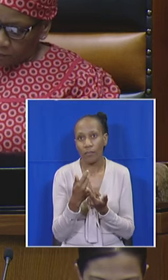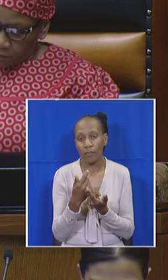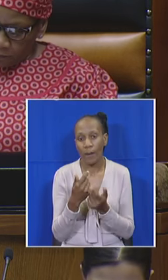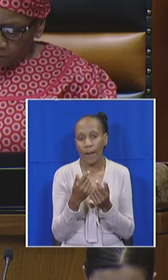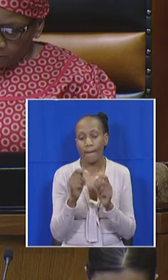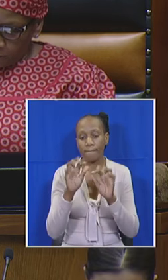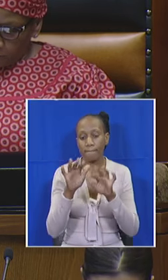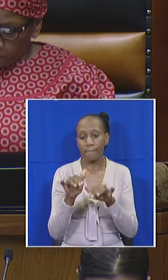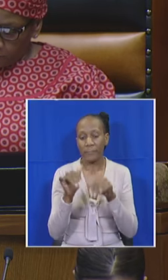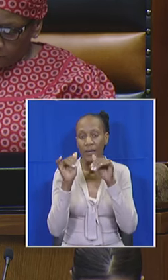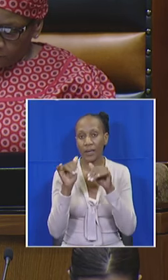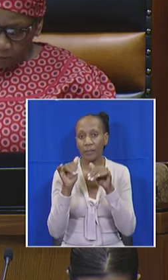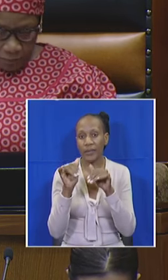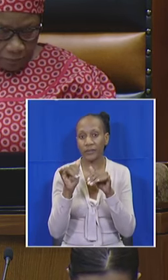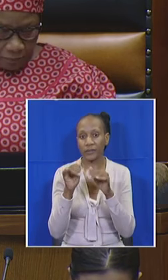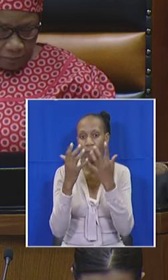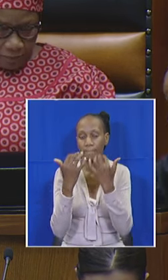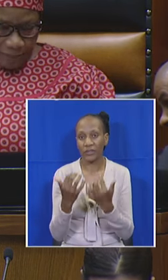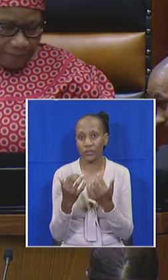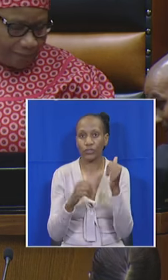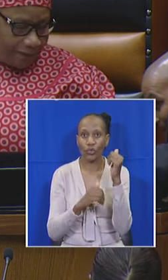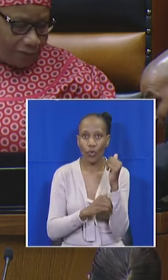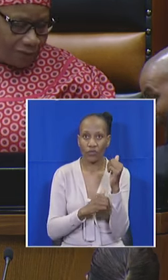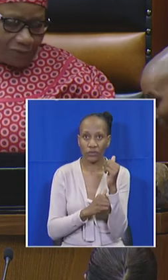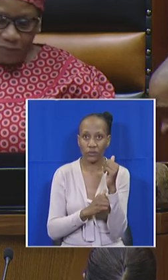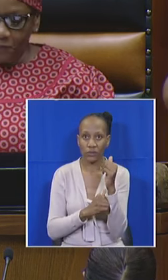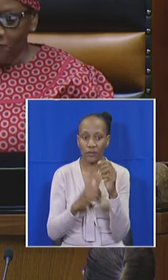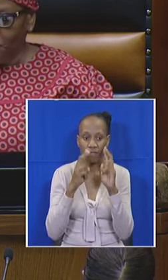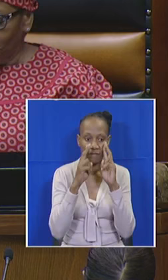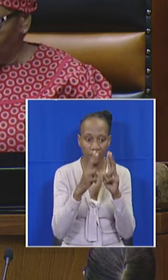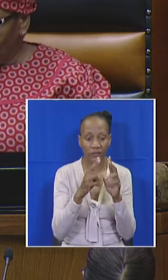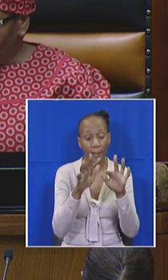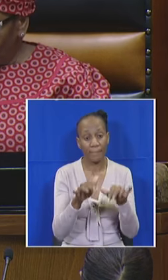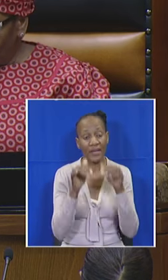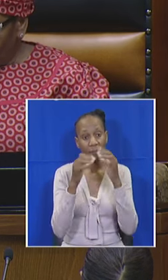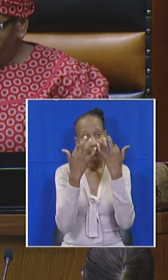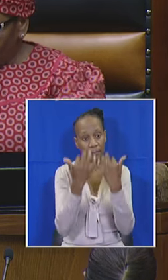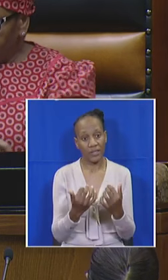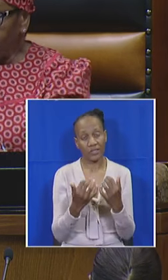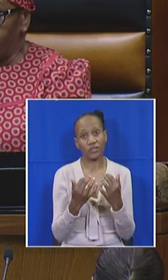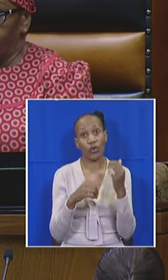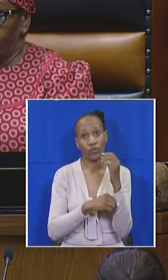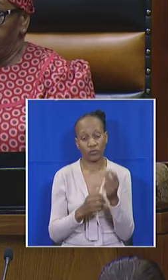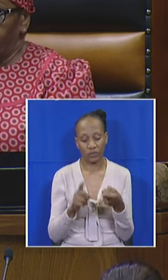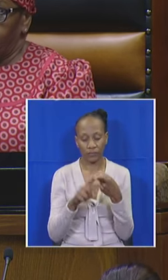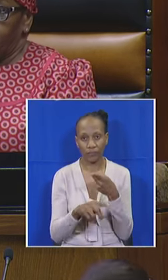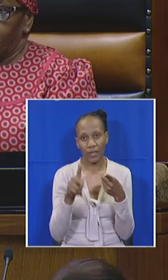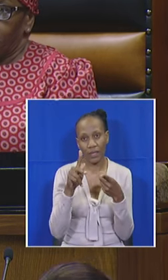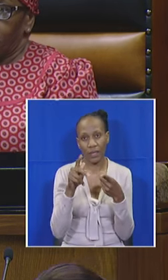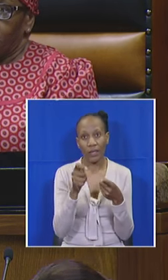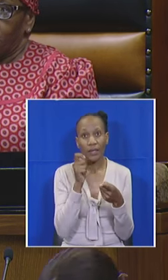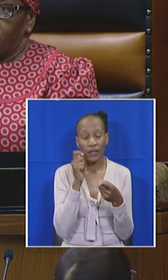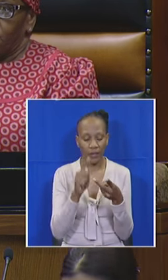Offices, hosted by our Parliamentary Budget Office. The delegates are from Kenya,